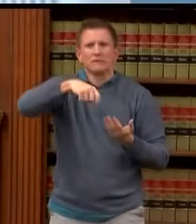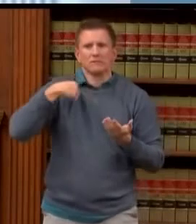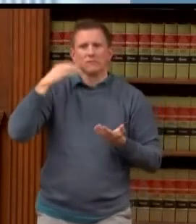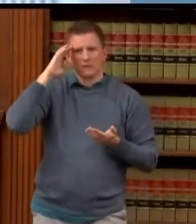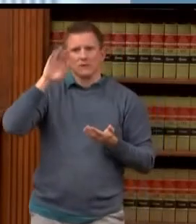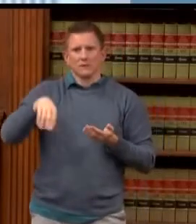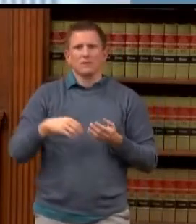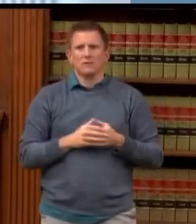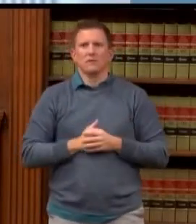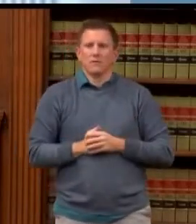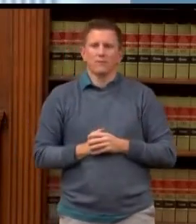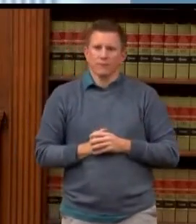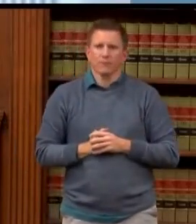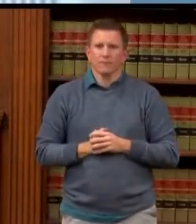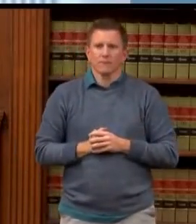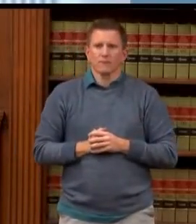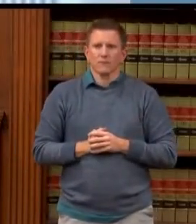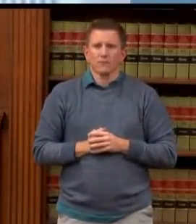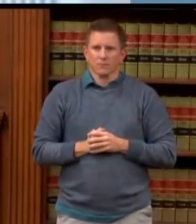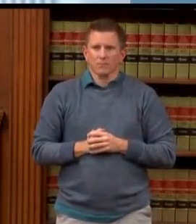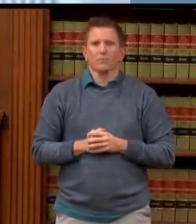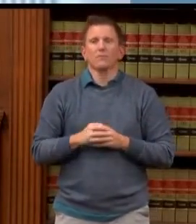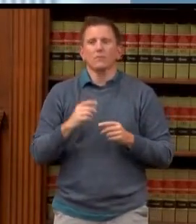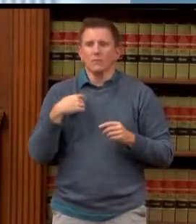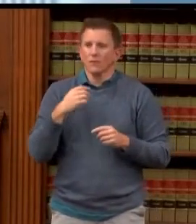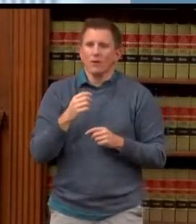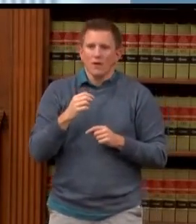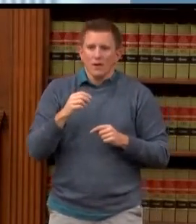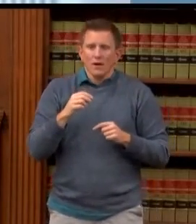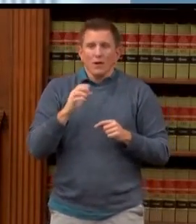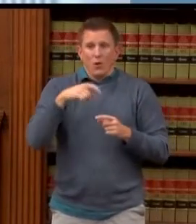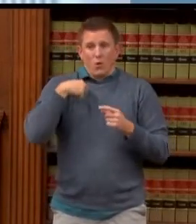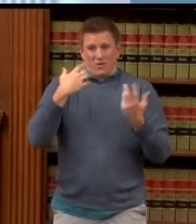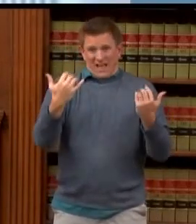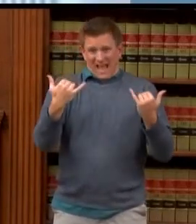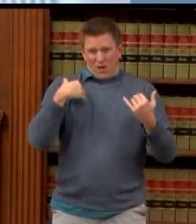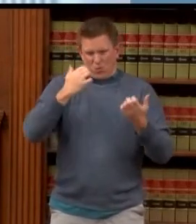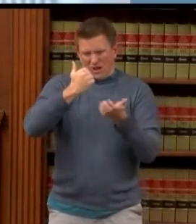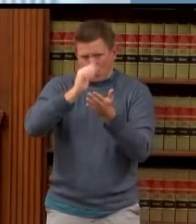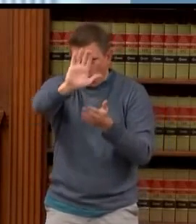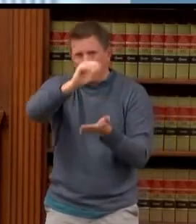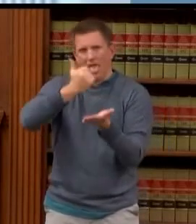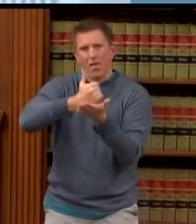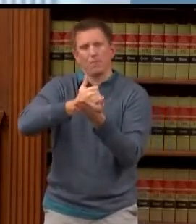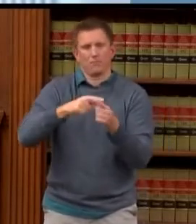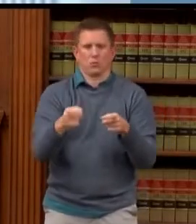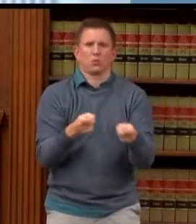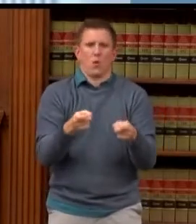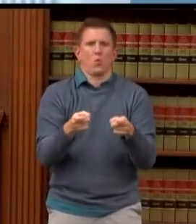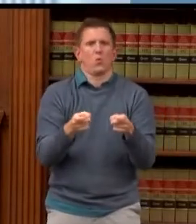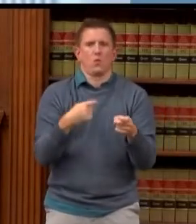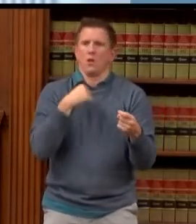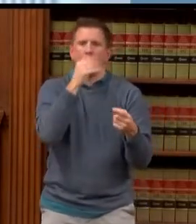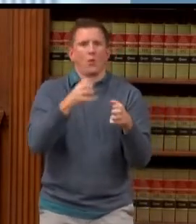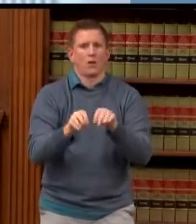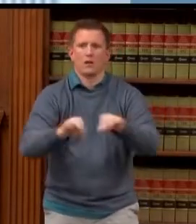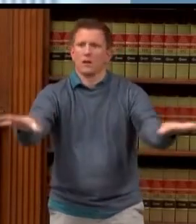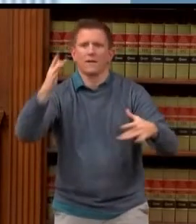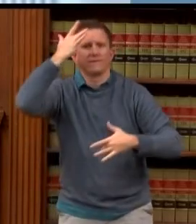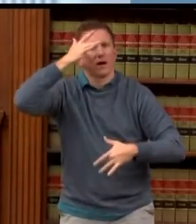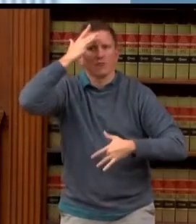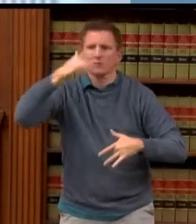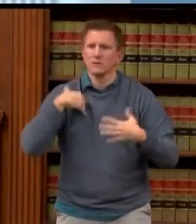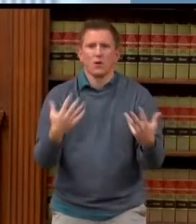get a handle on the spread of this virus today, particularly when there's the other virus, the flu virus, is in the is